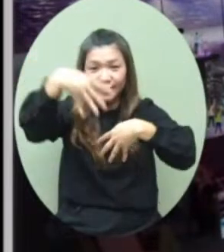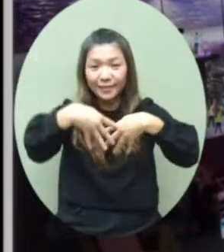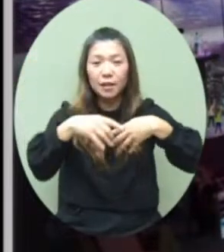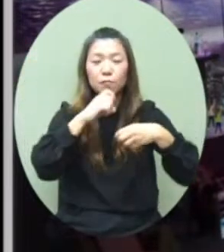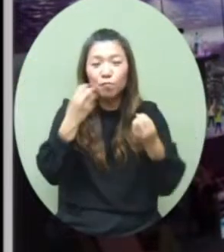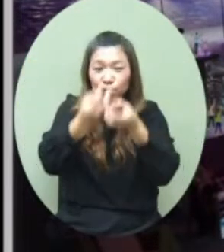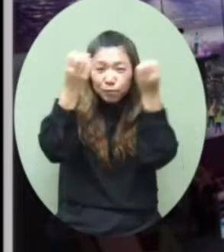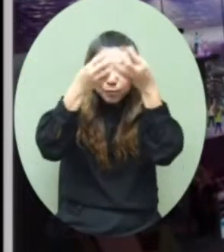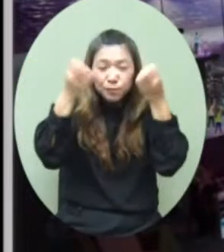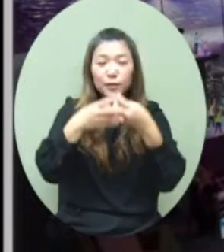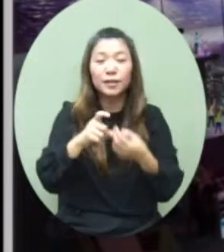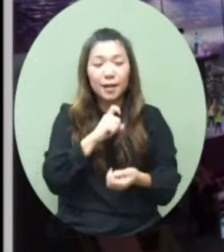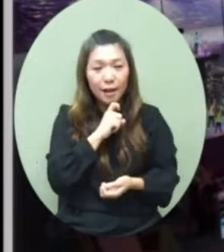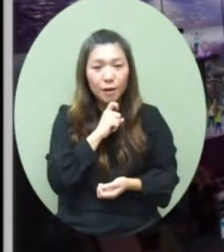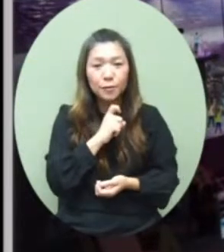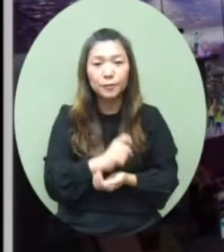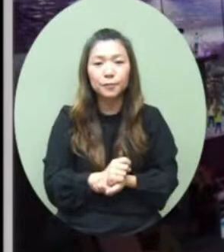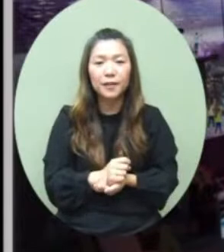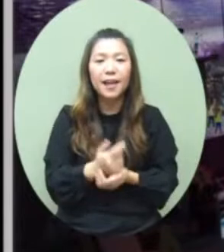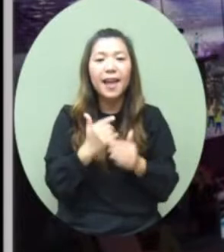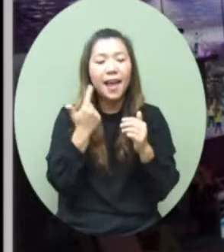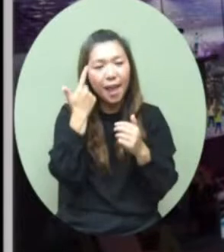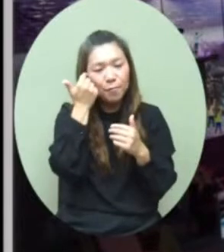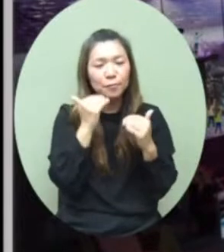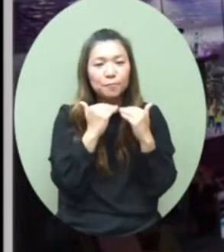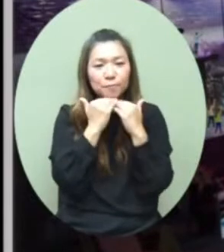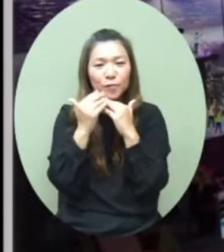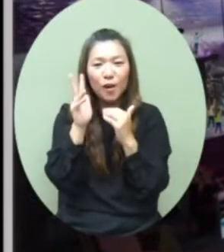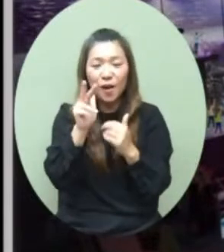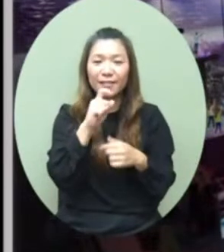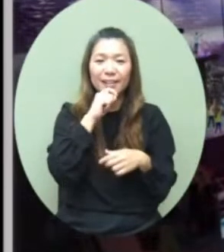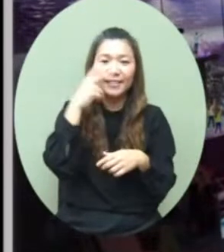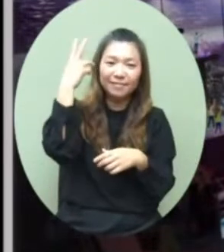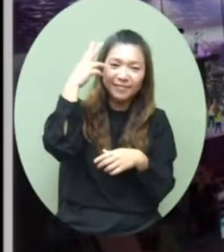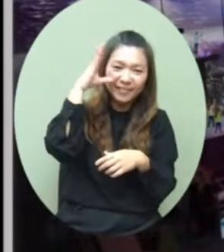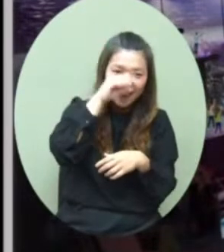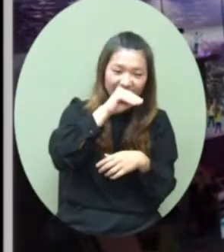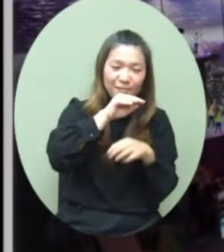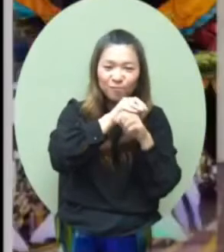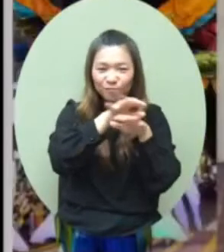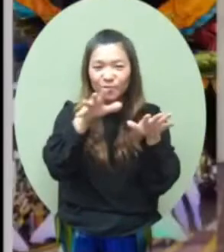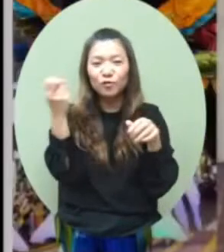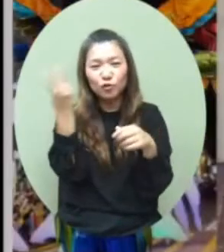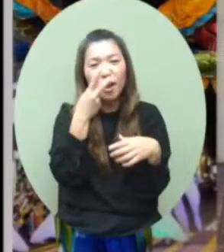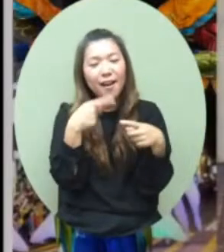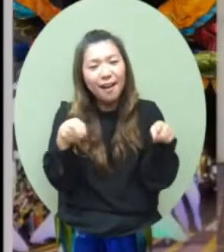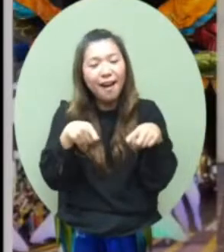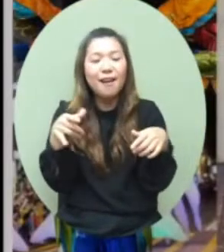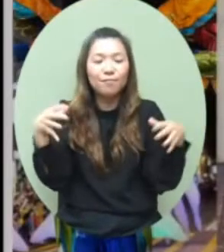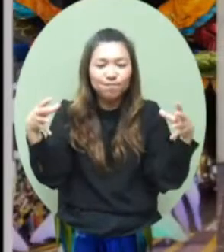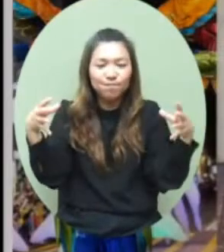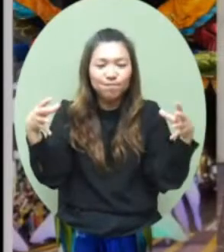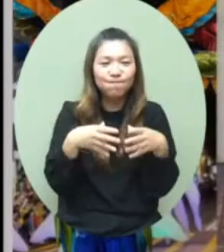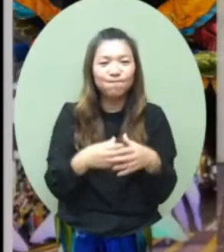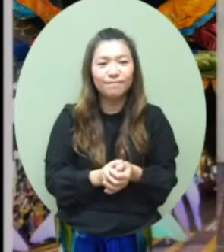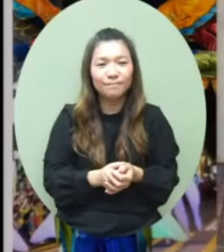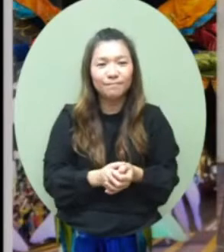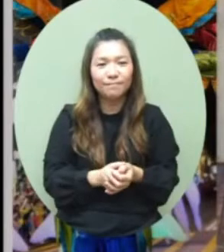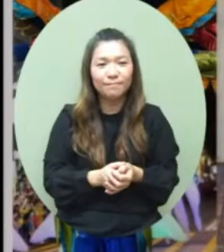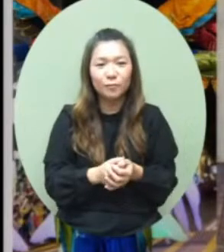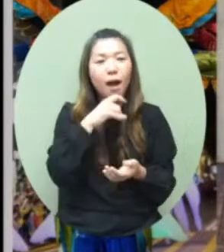different cross-genre music shows. There are also fireworks displays, so the public can enjoy music as well as